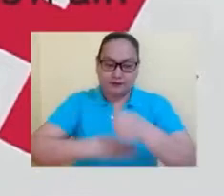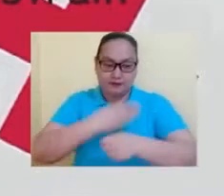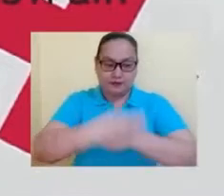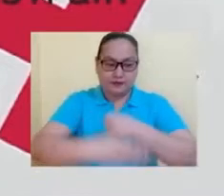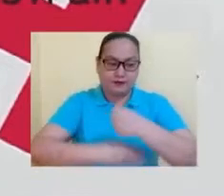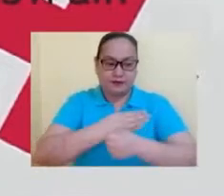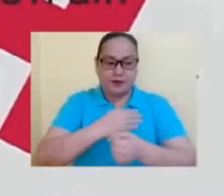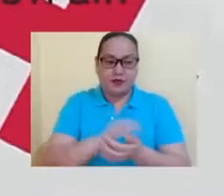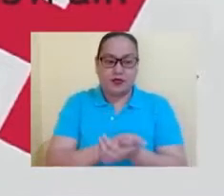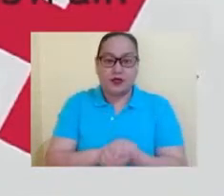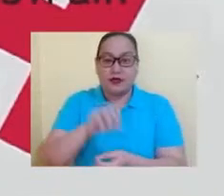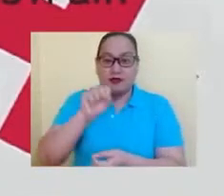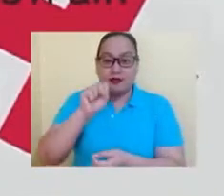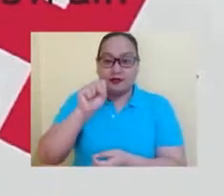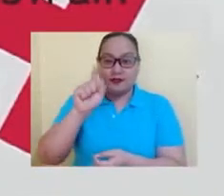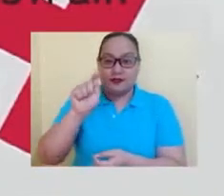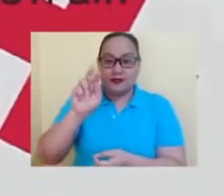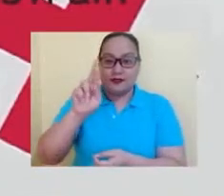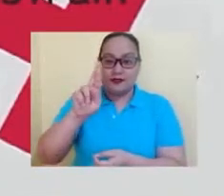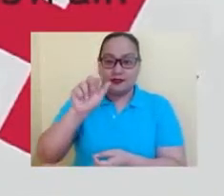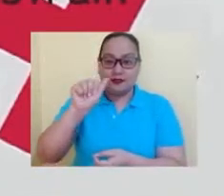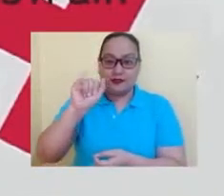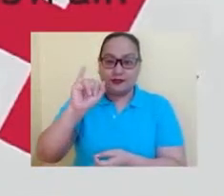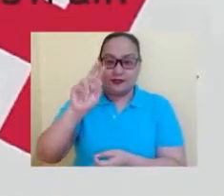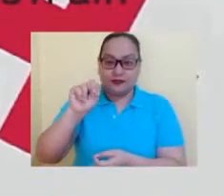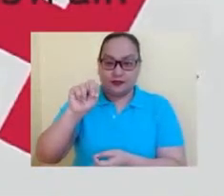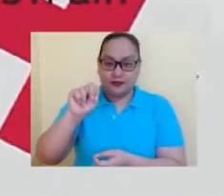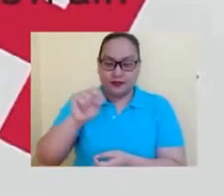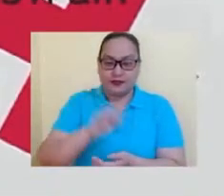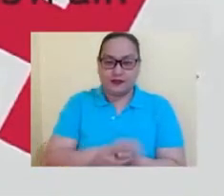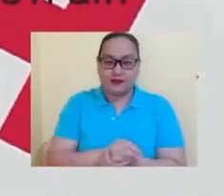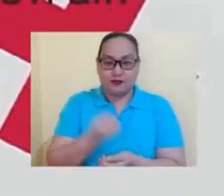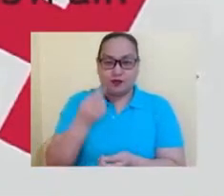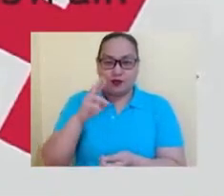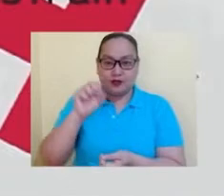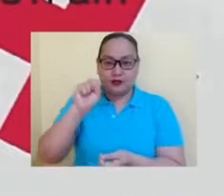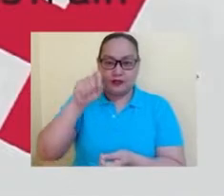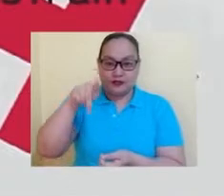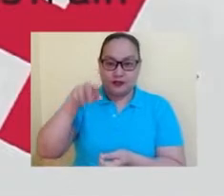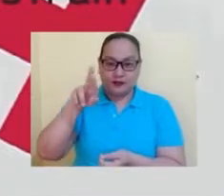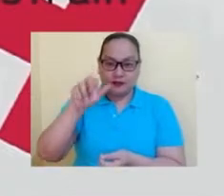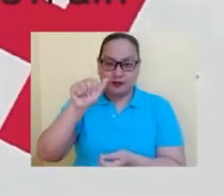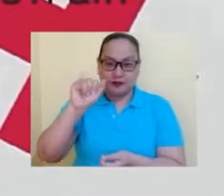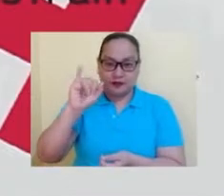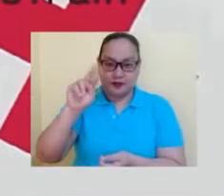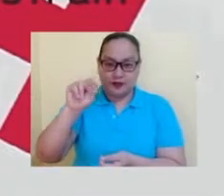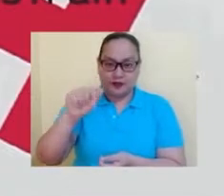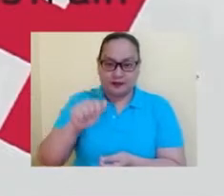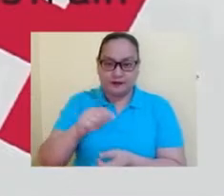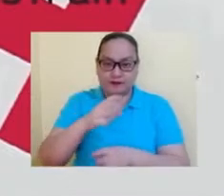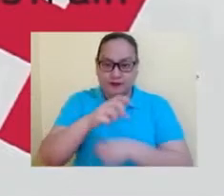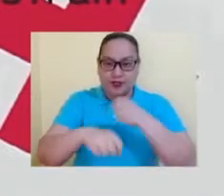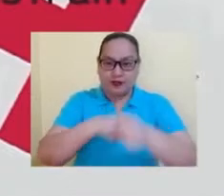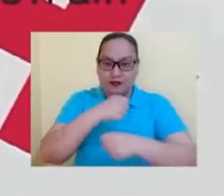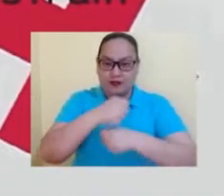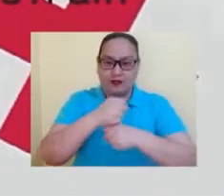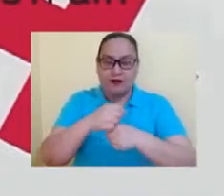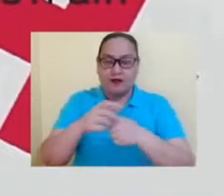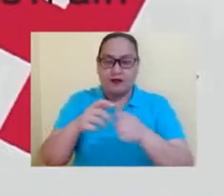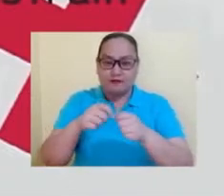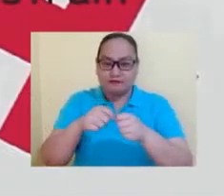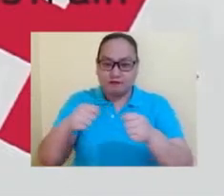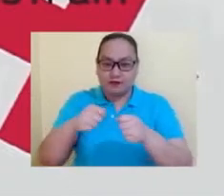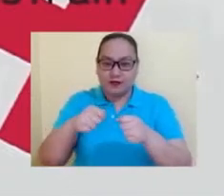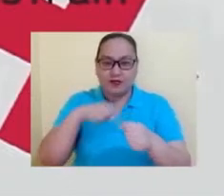strain or a sprain and is wrapped around the joint or limb many times. It should be applied firmly but not